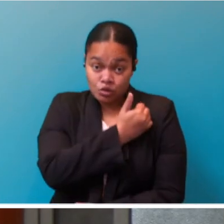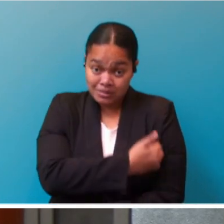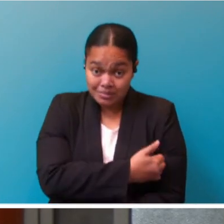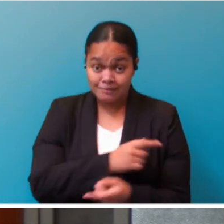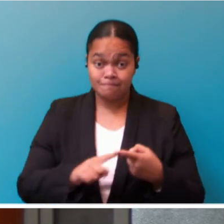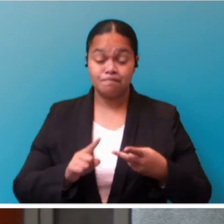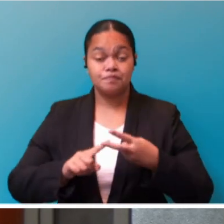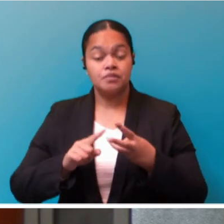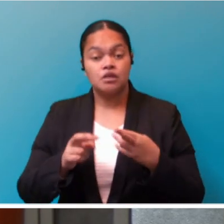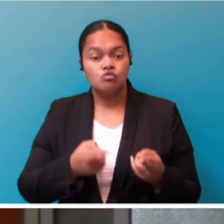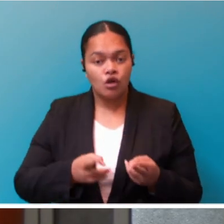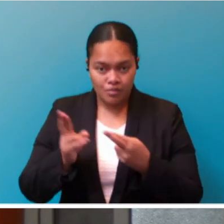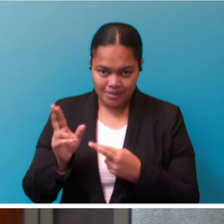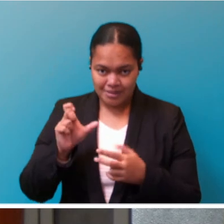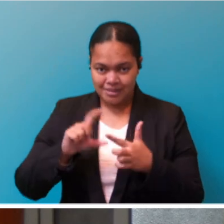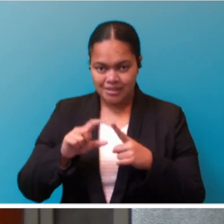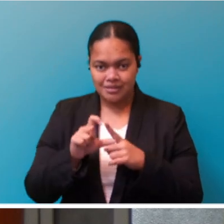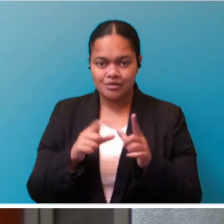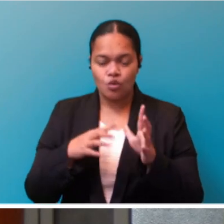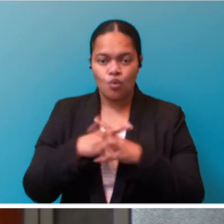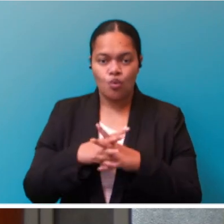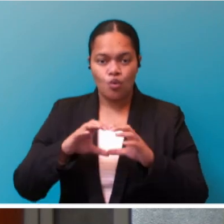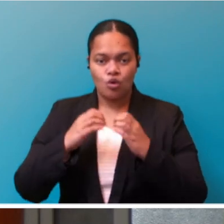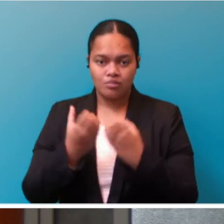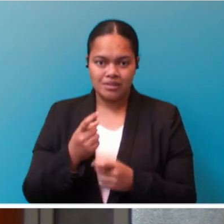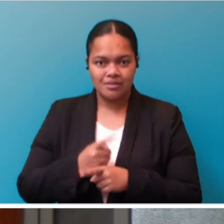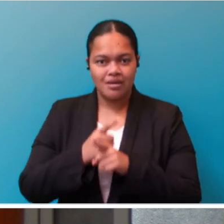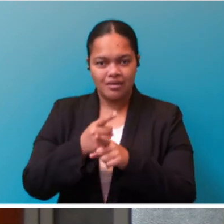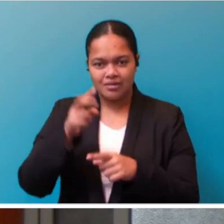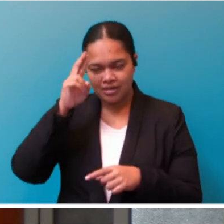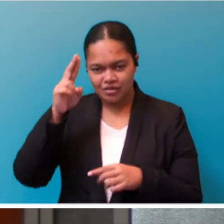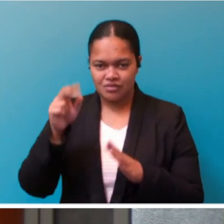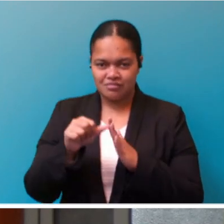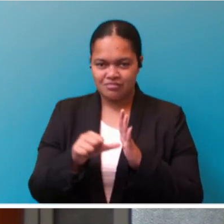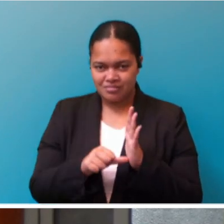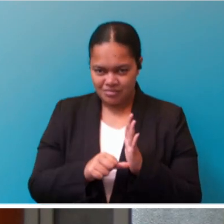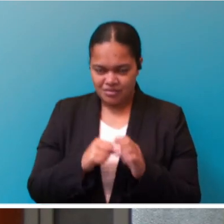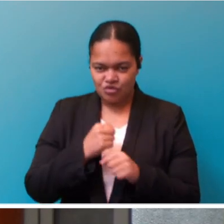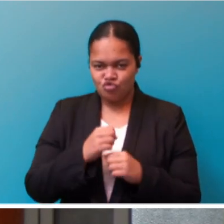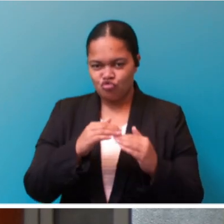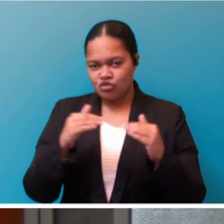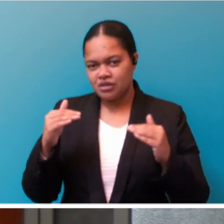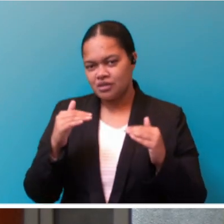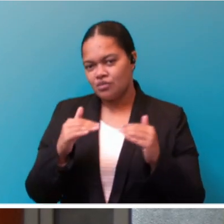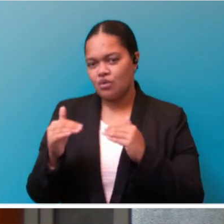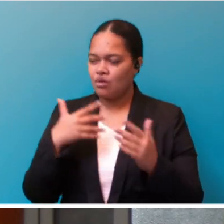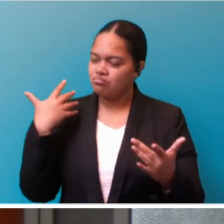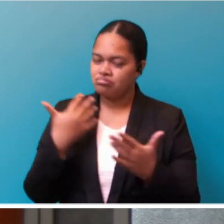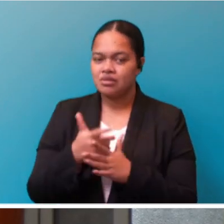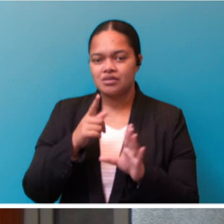the recommendations of the CEDAW Committee have guided our national agenda for gender equality over the years. In